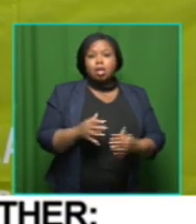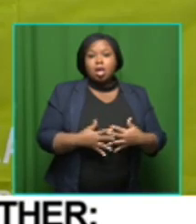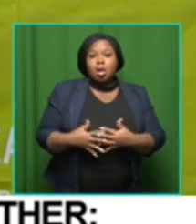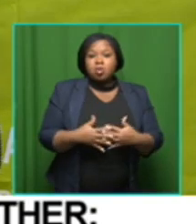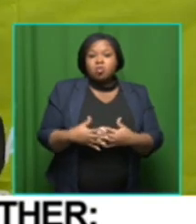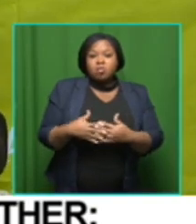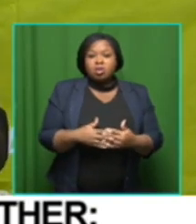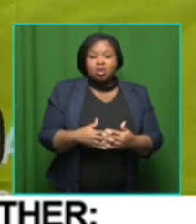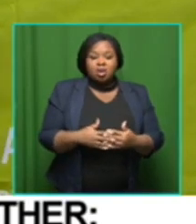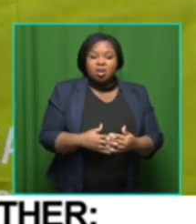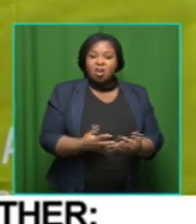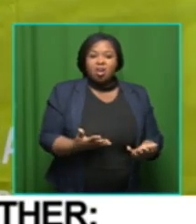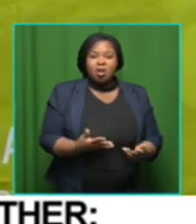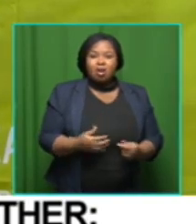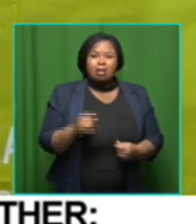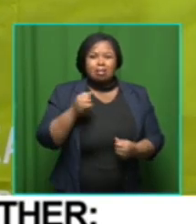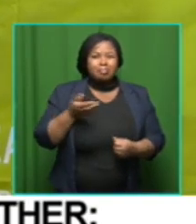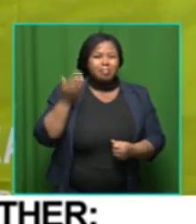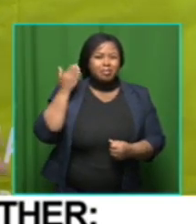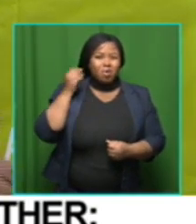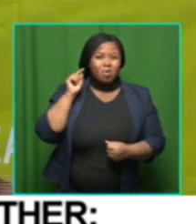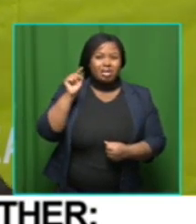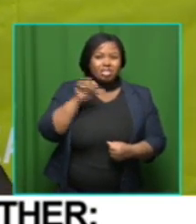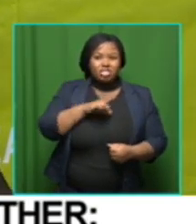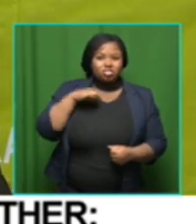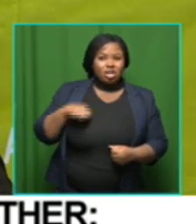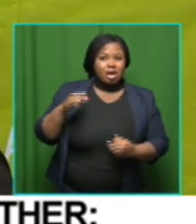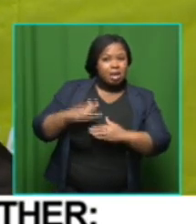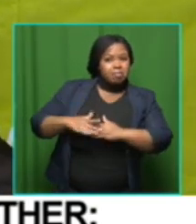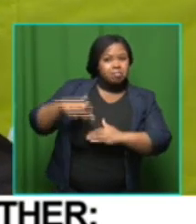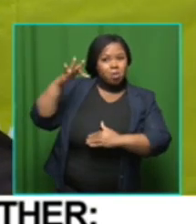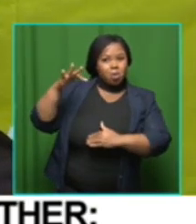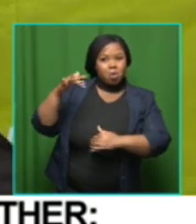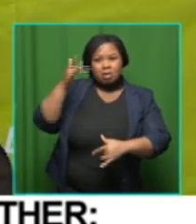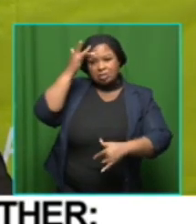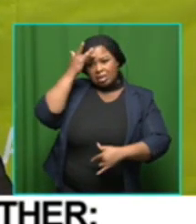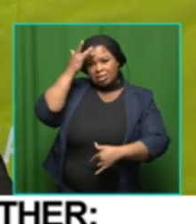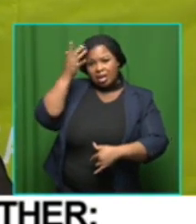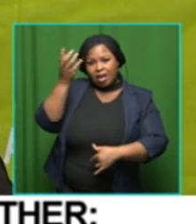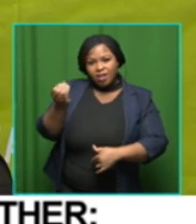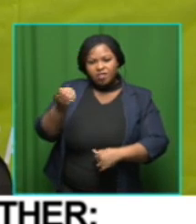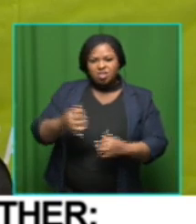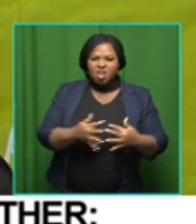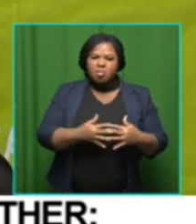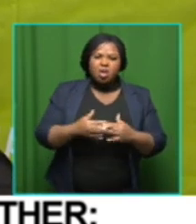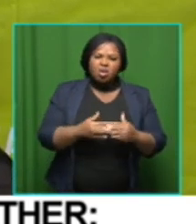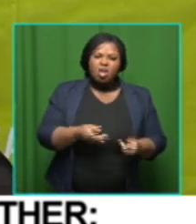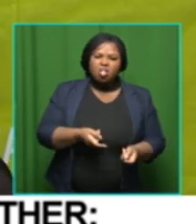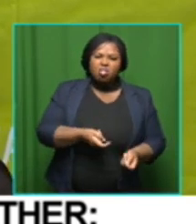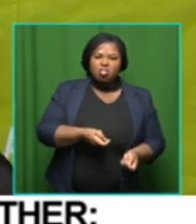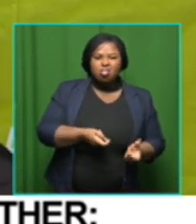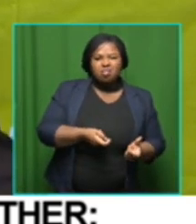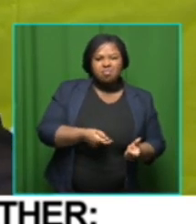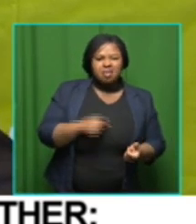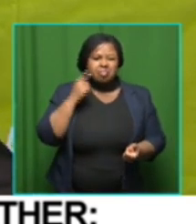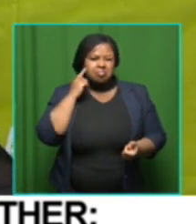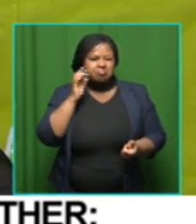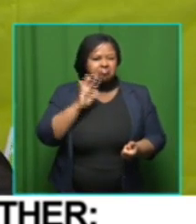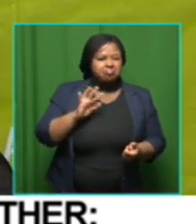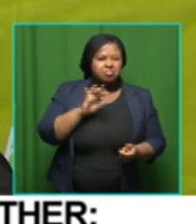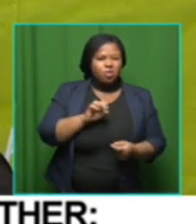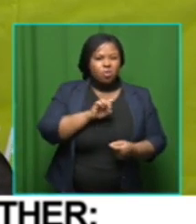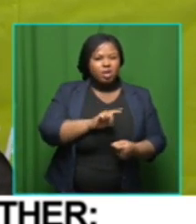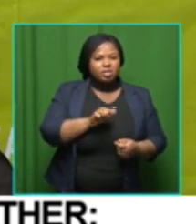When China was running around 50,000, America was somewhere. They probably got about